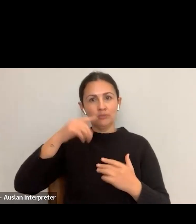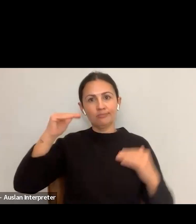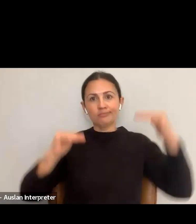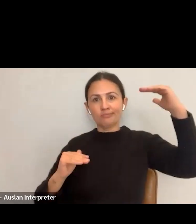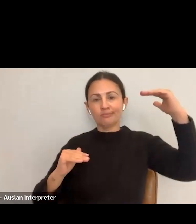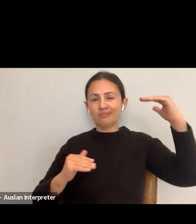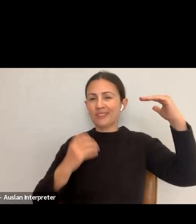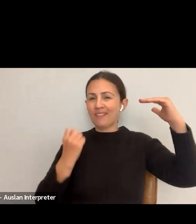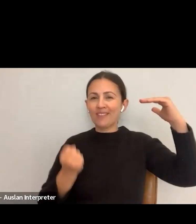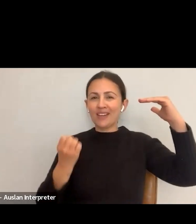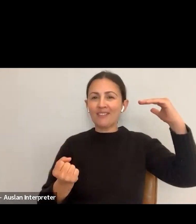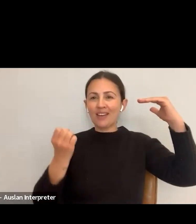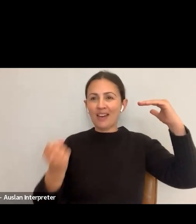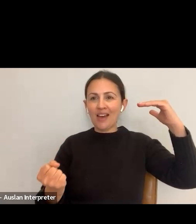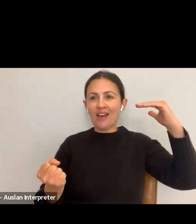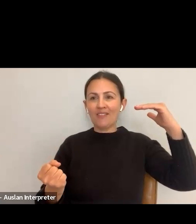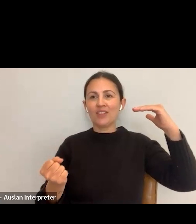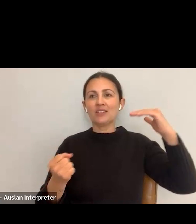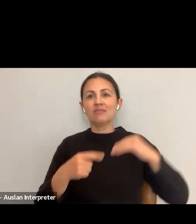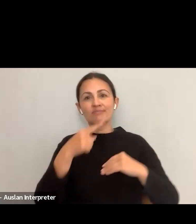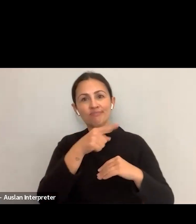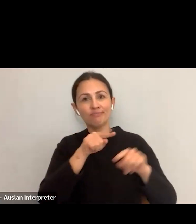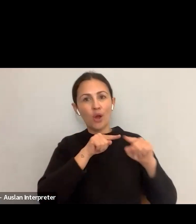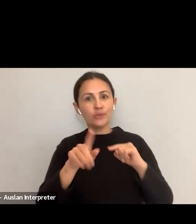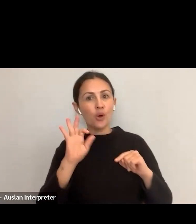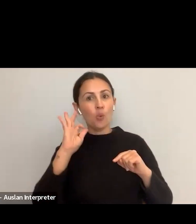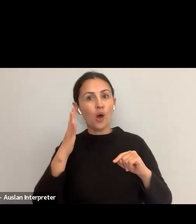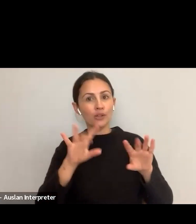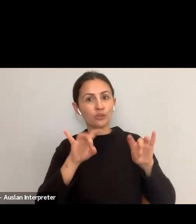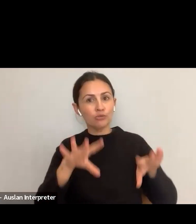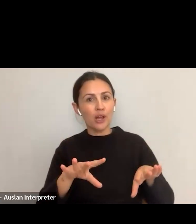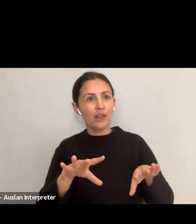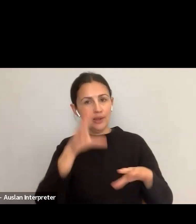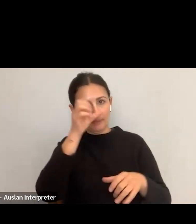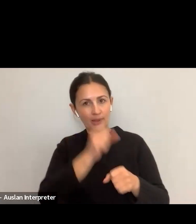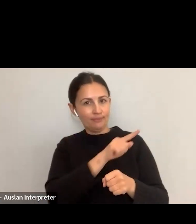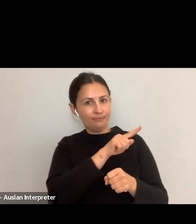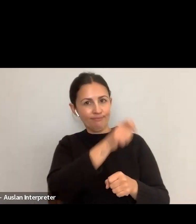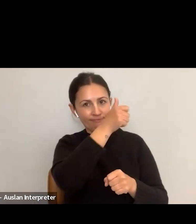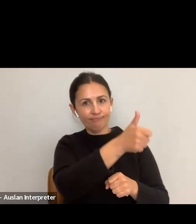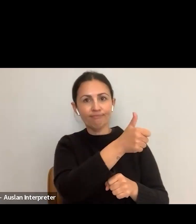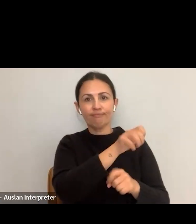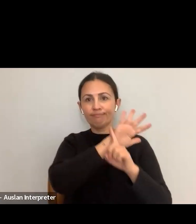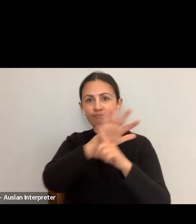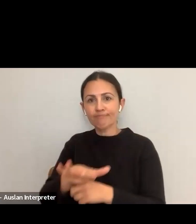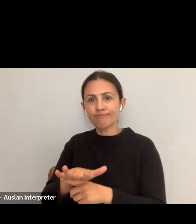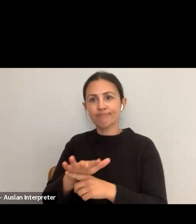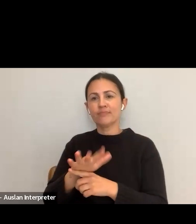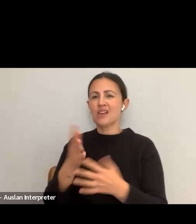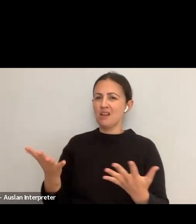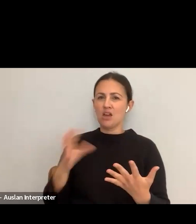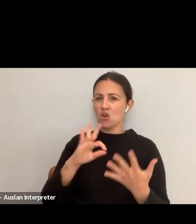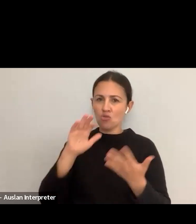there's a certain dominant template of what the industry should look like, and presumably what the audience of the industry looks